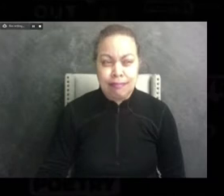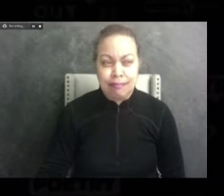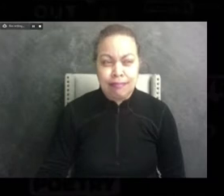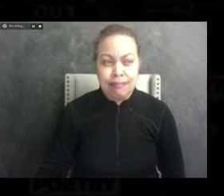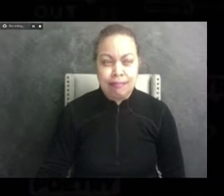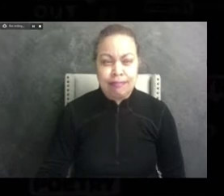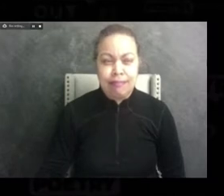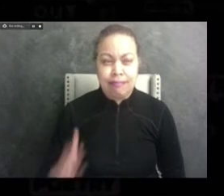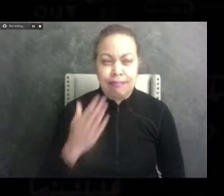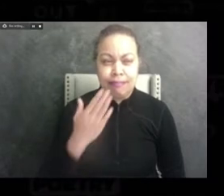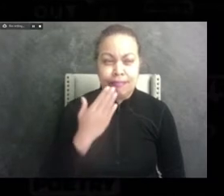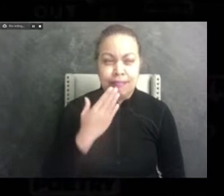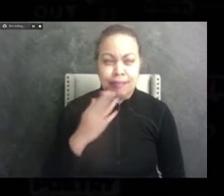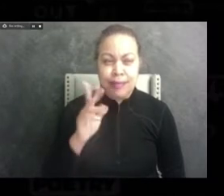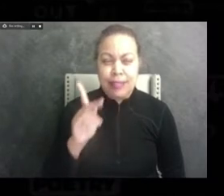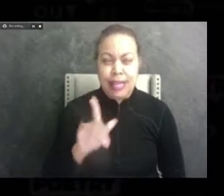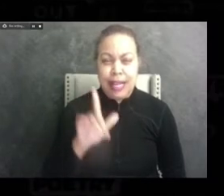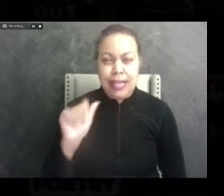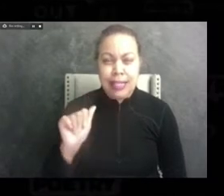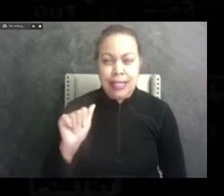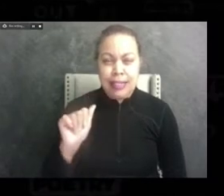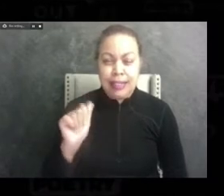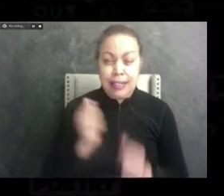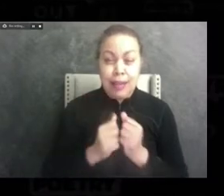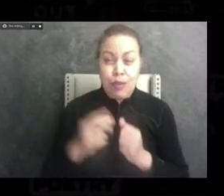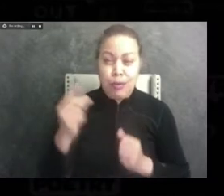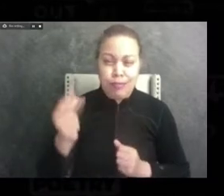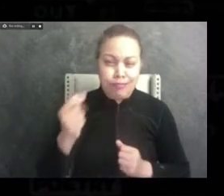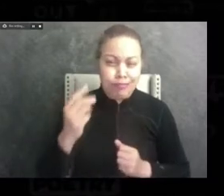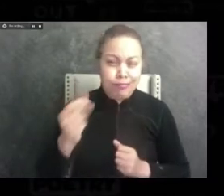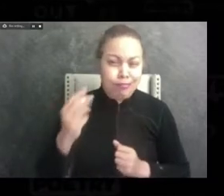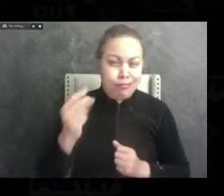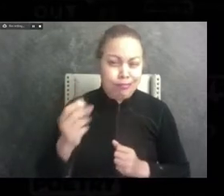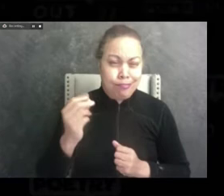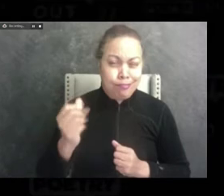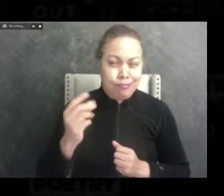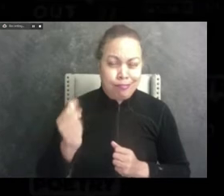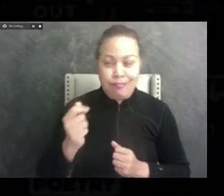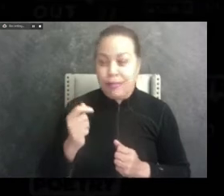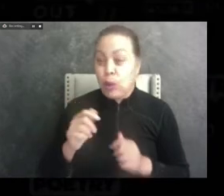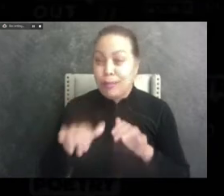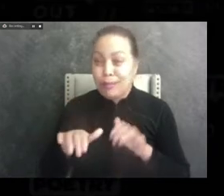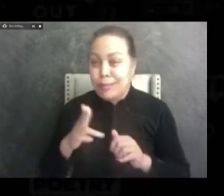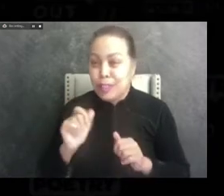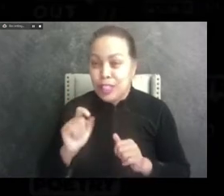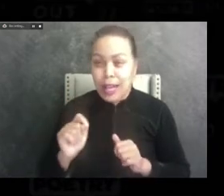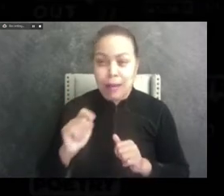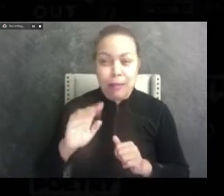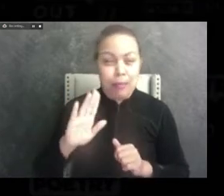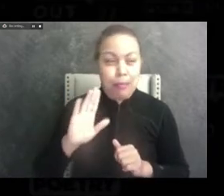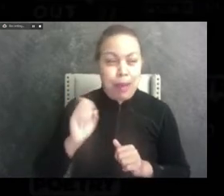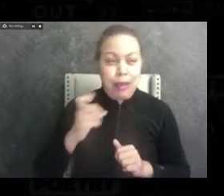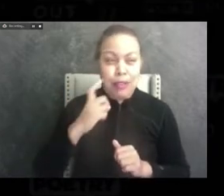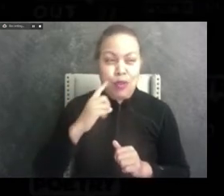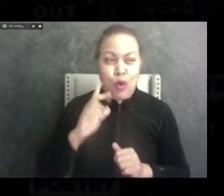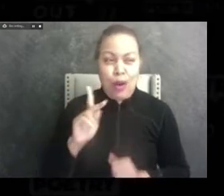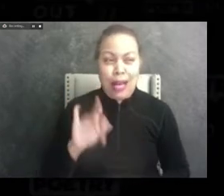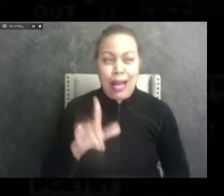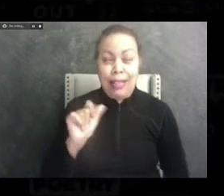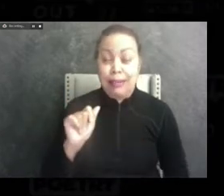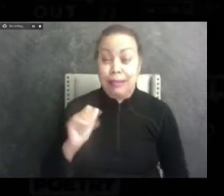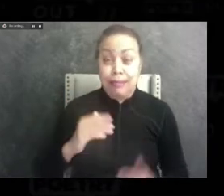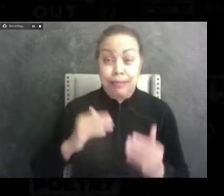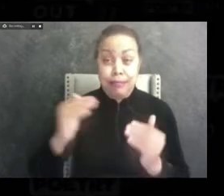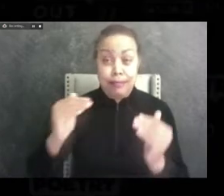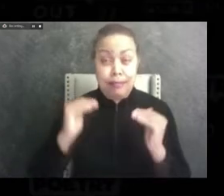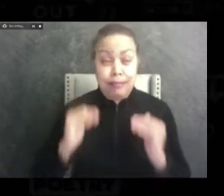Thank you, Kyla. Everybody, please make some noise in your respective chat boxes for Kyla. Coming up